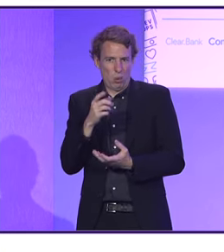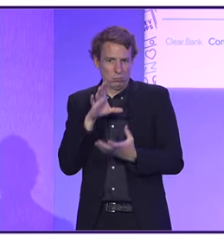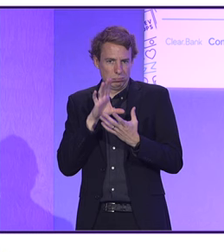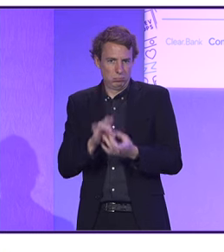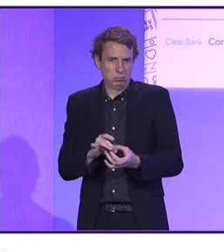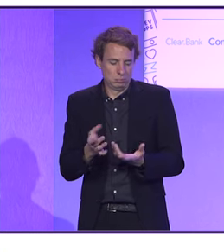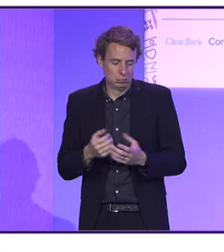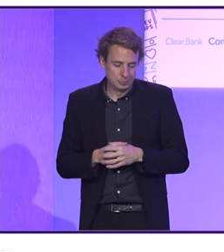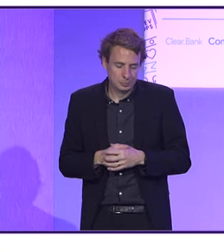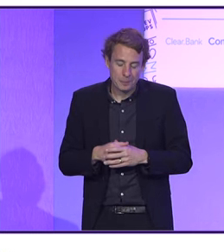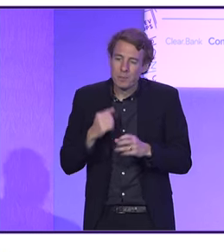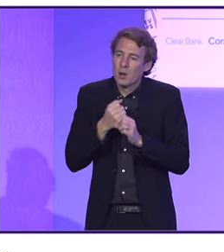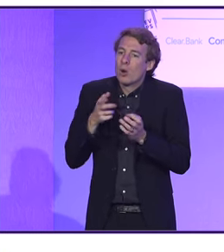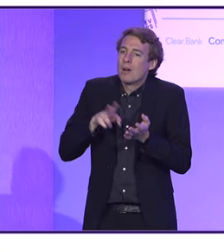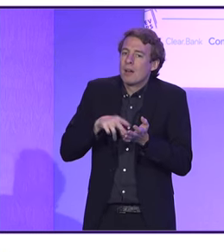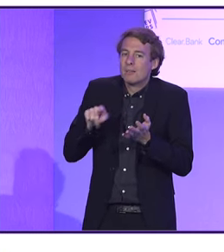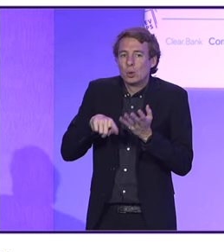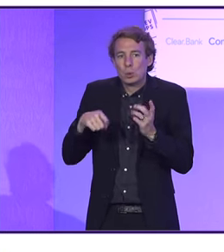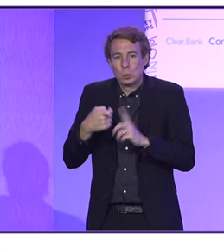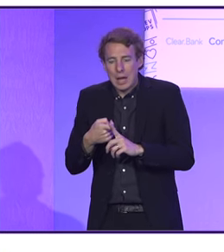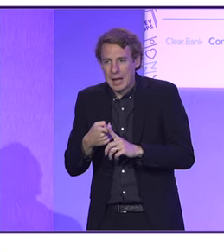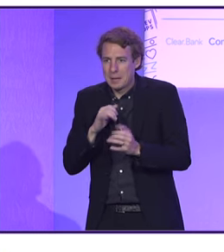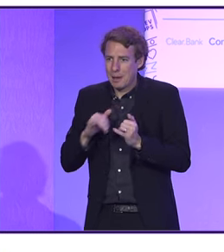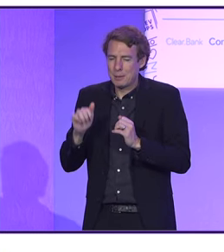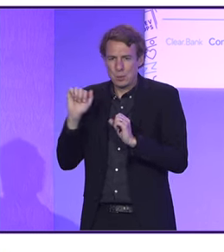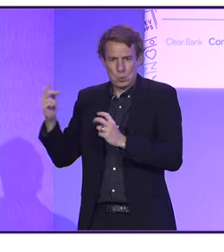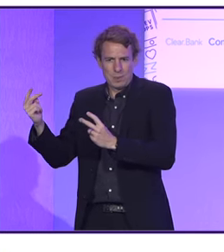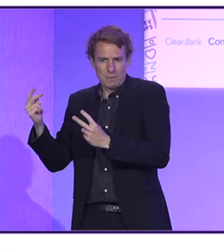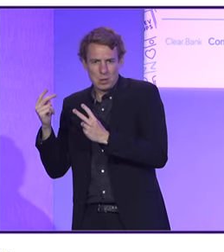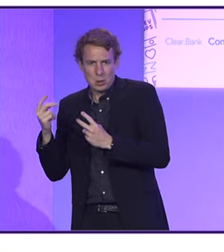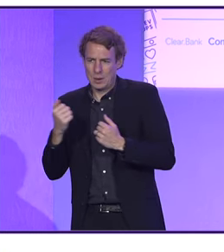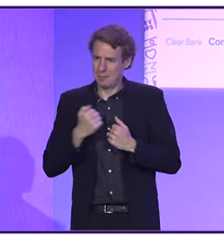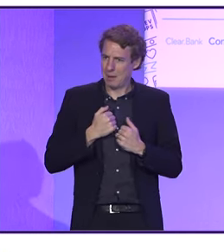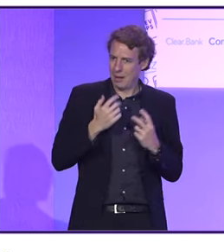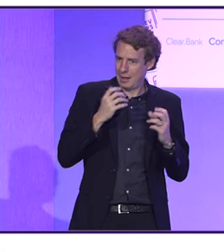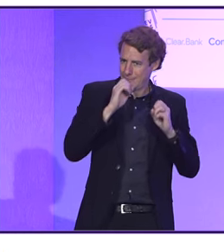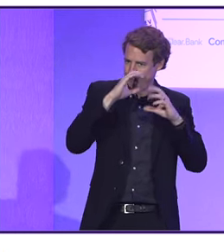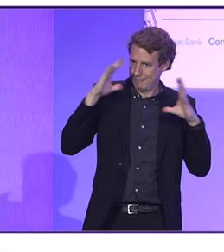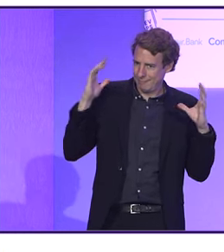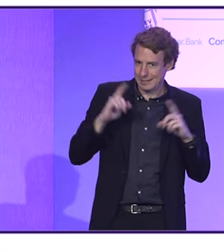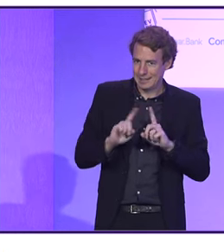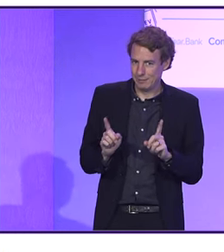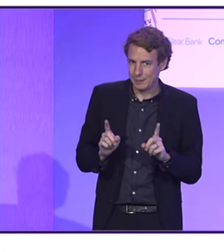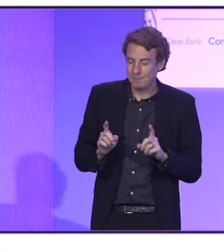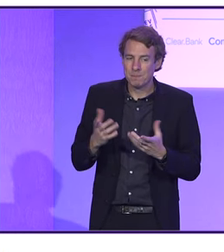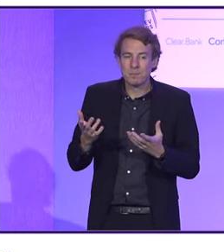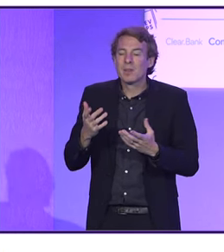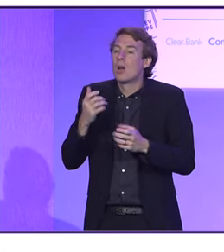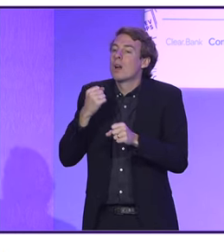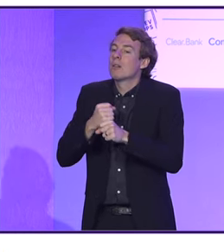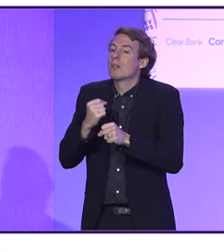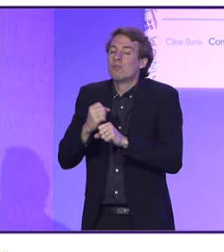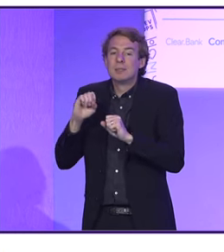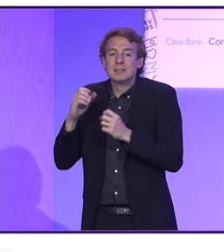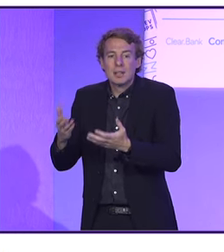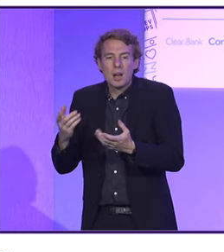by GovUK in this talk are not quite the same things. So there are lots of government services that you probably all interact with regularly, applying for